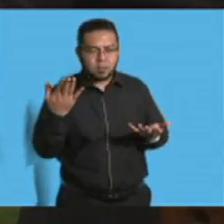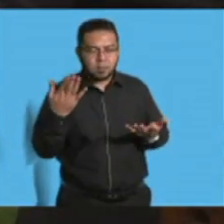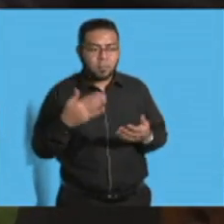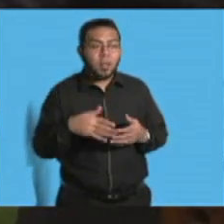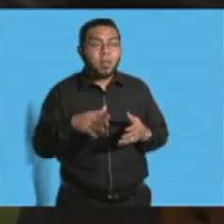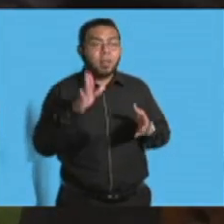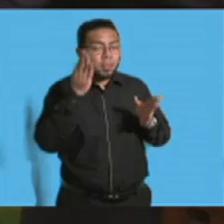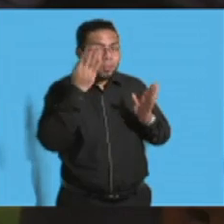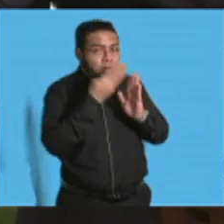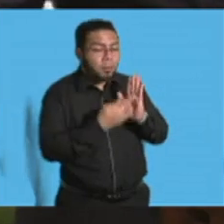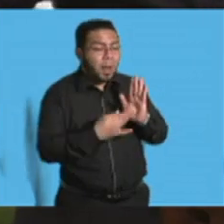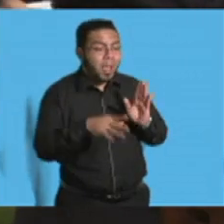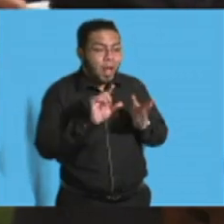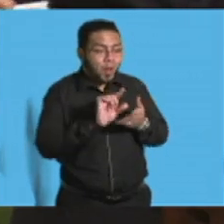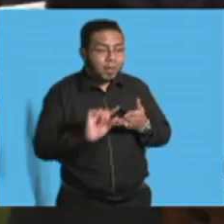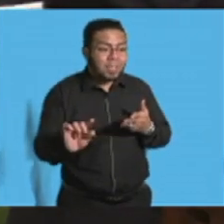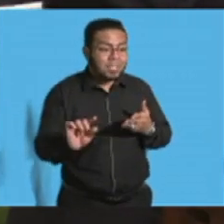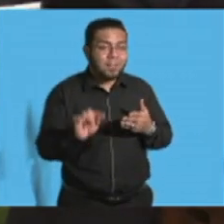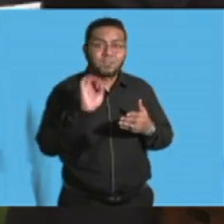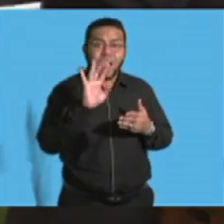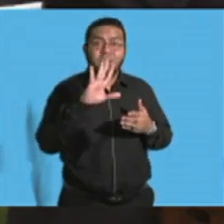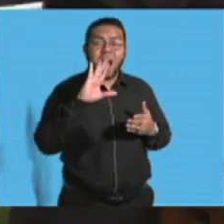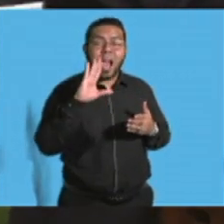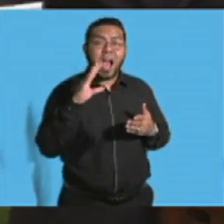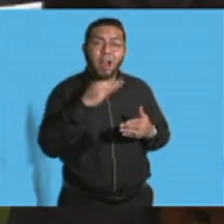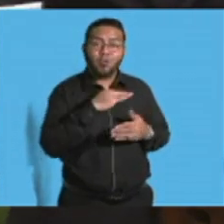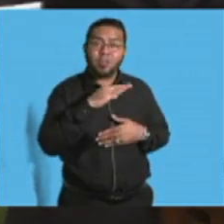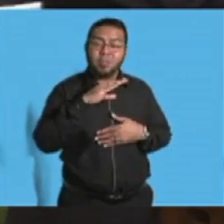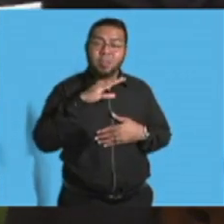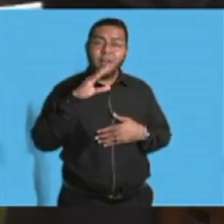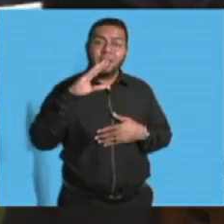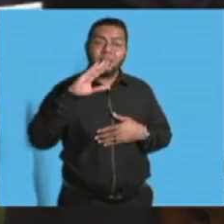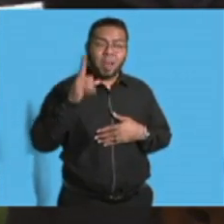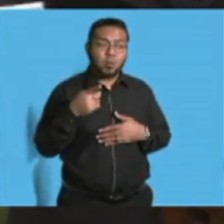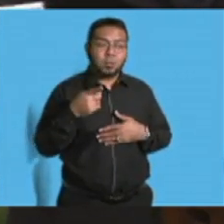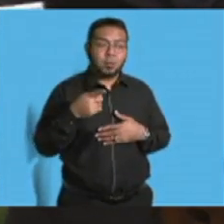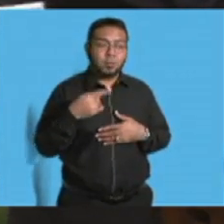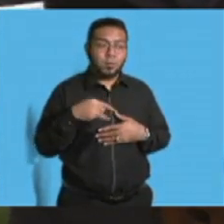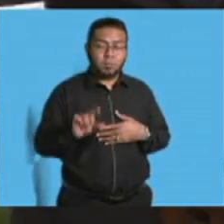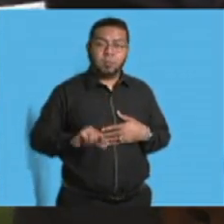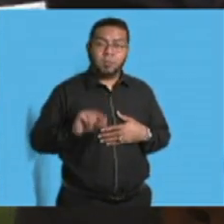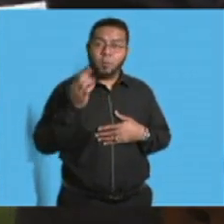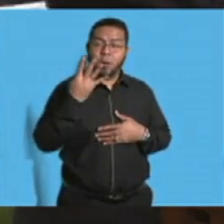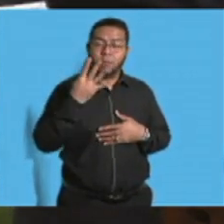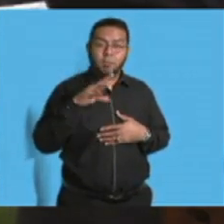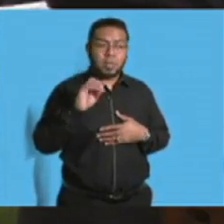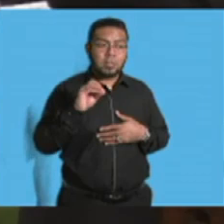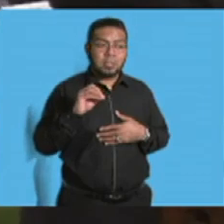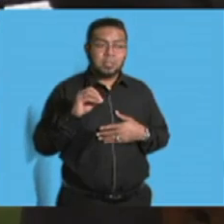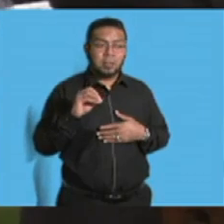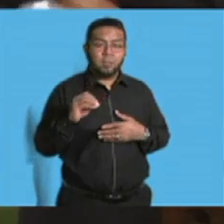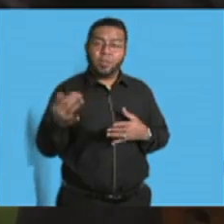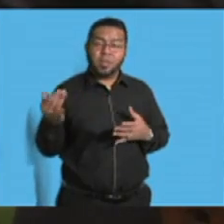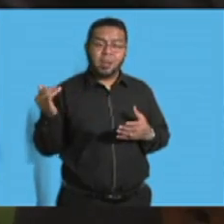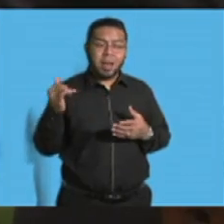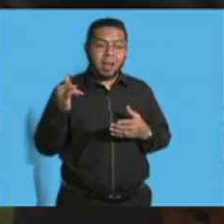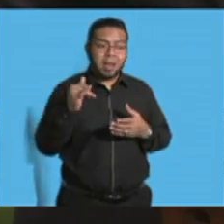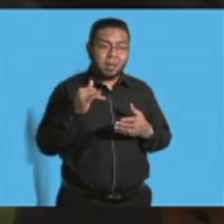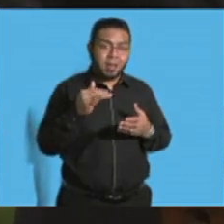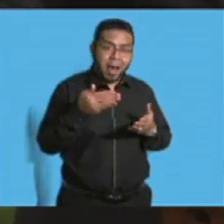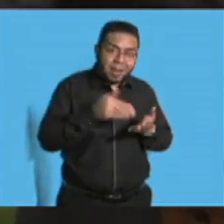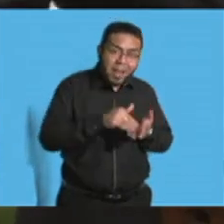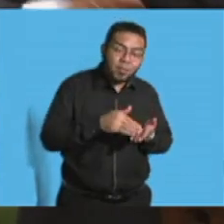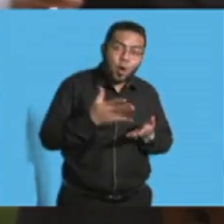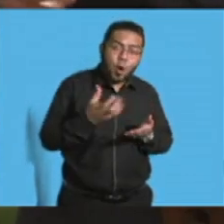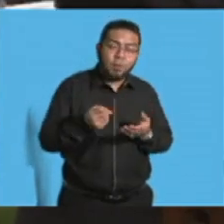is, by allocating $500,000 for the commemoration of the 140th year of arrival of Grimitiers